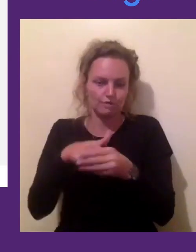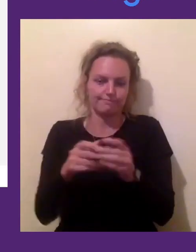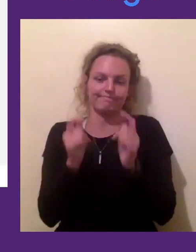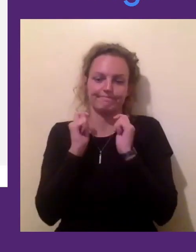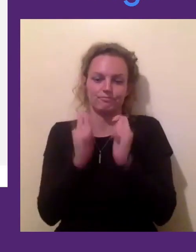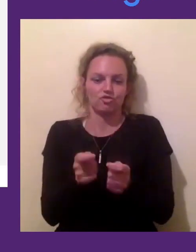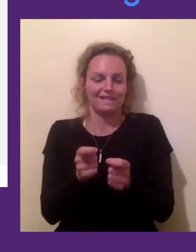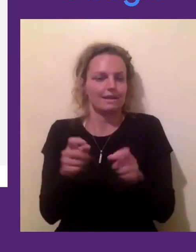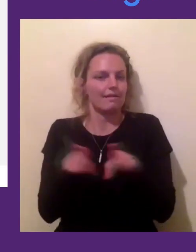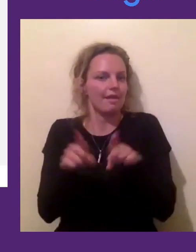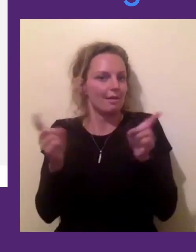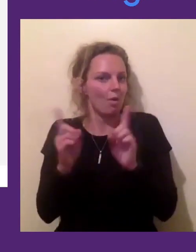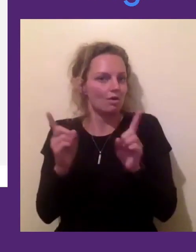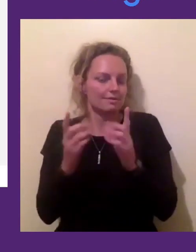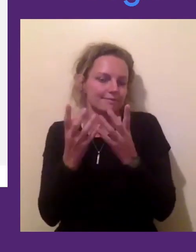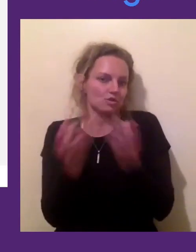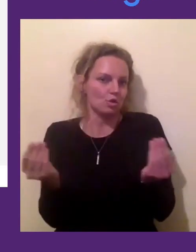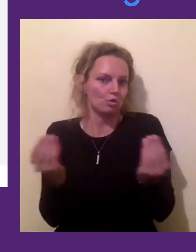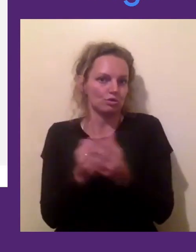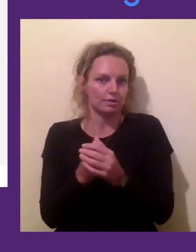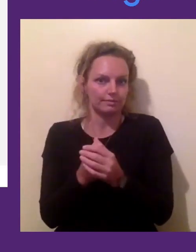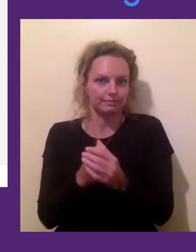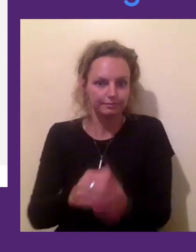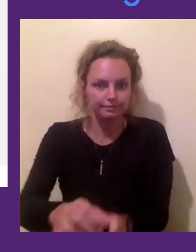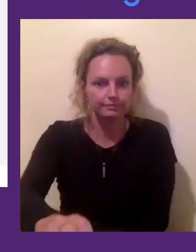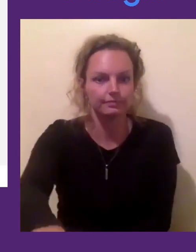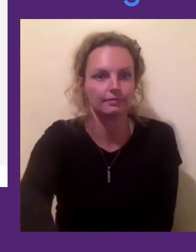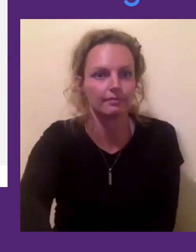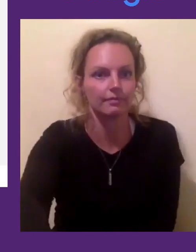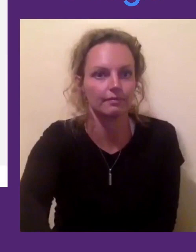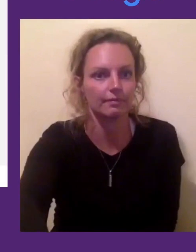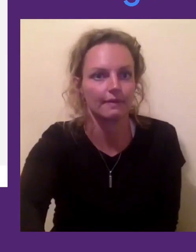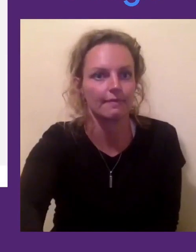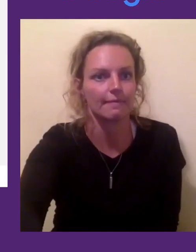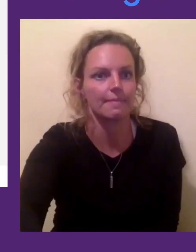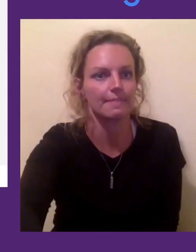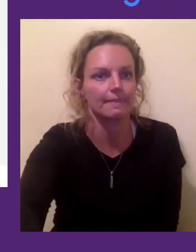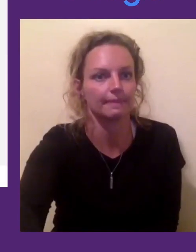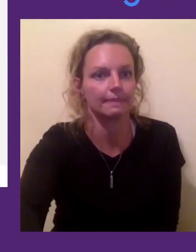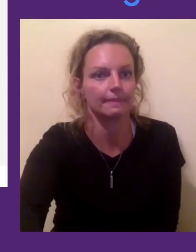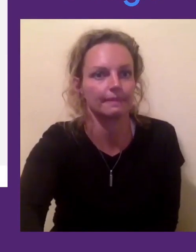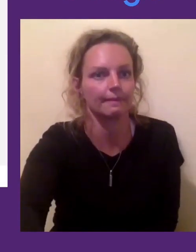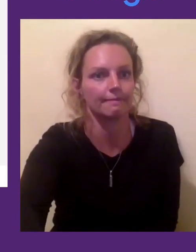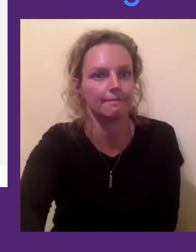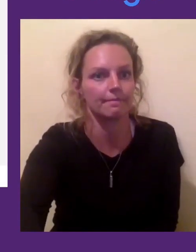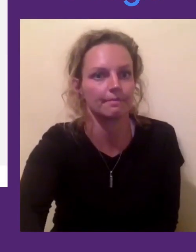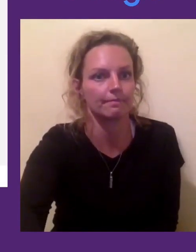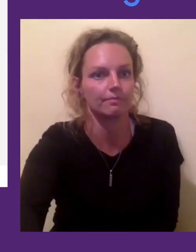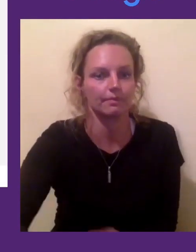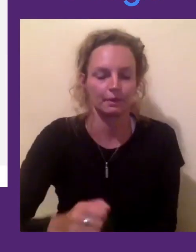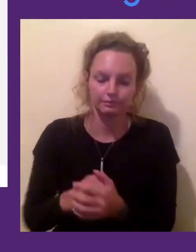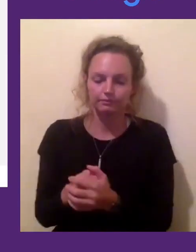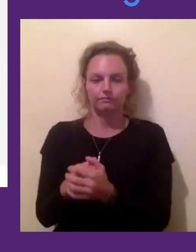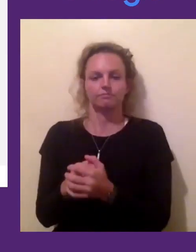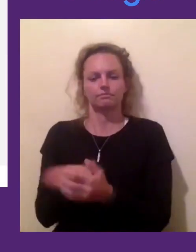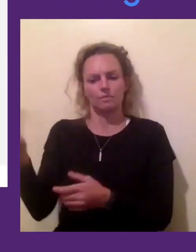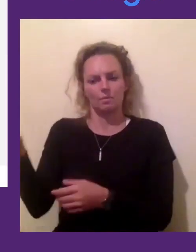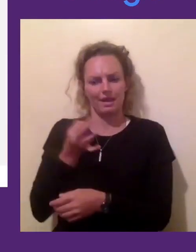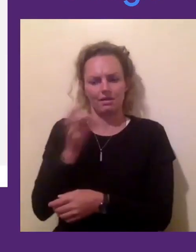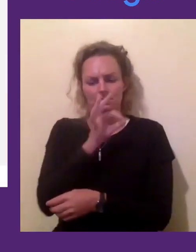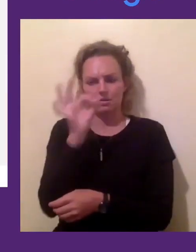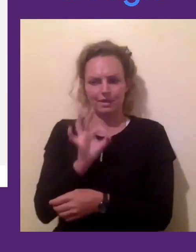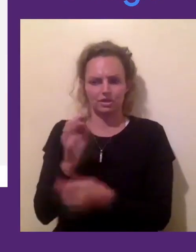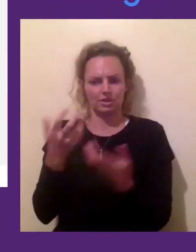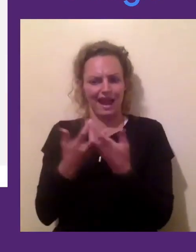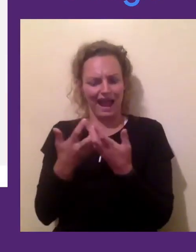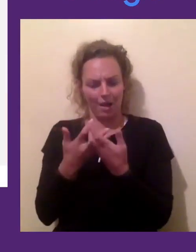We ask ourselves, how can we approach accessibility in a sustainable way and do it at scale? Accessibility